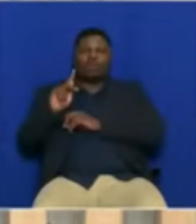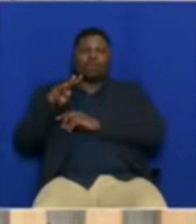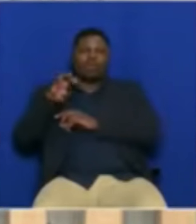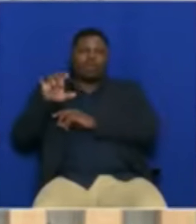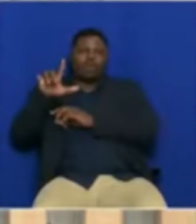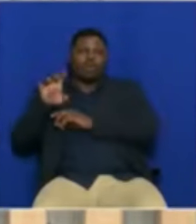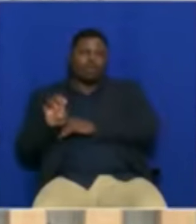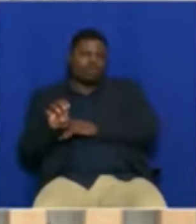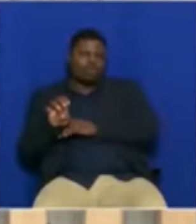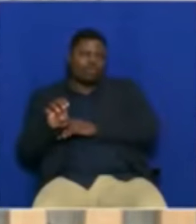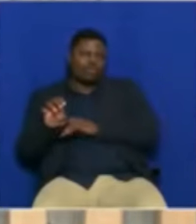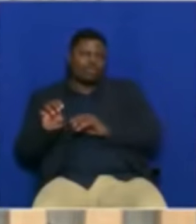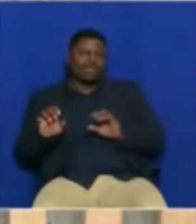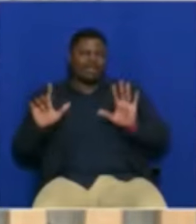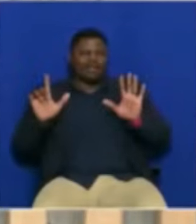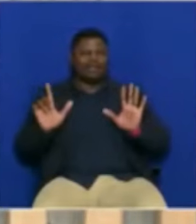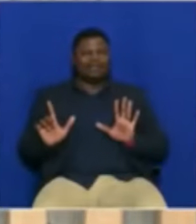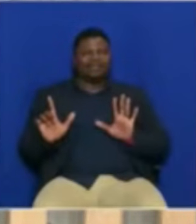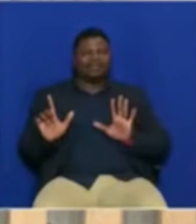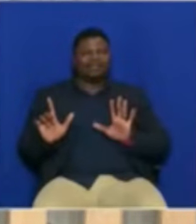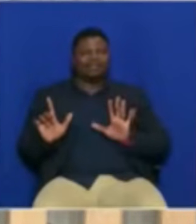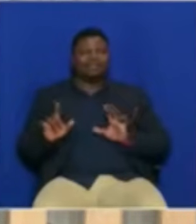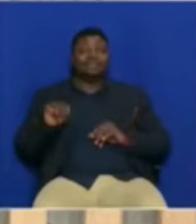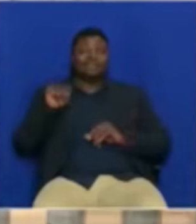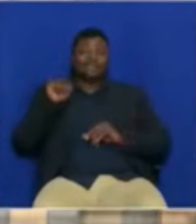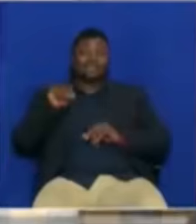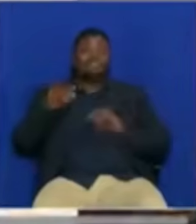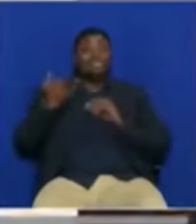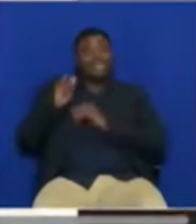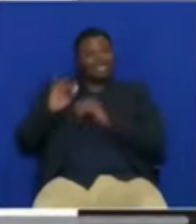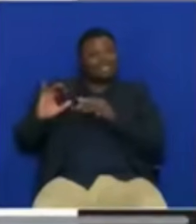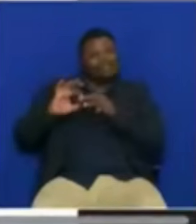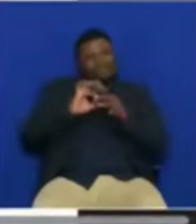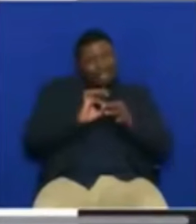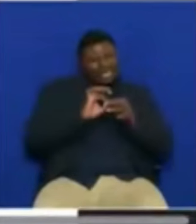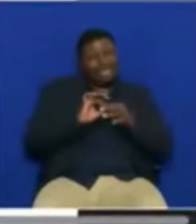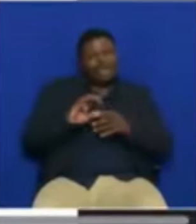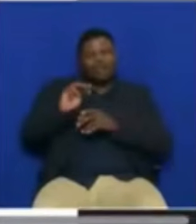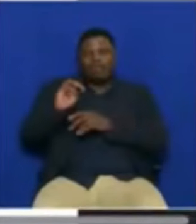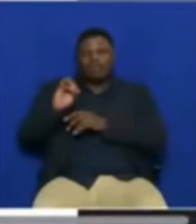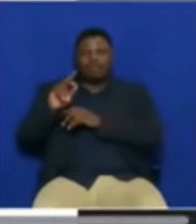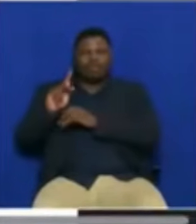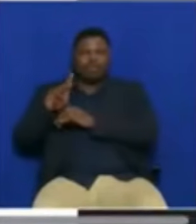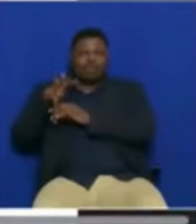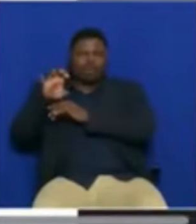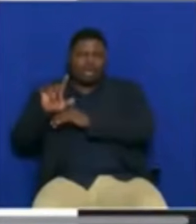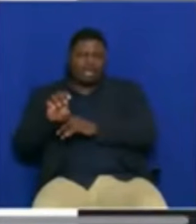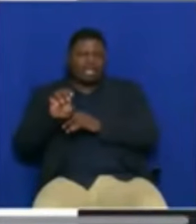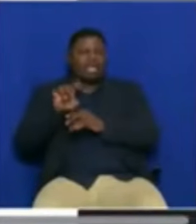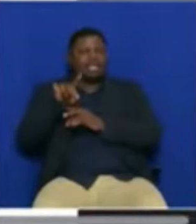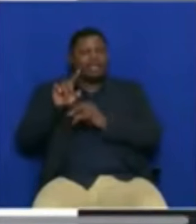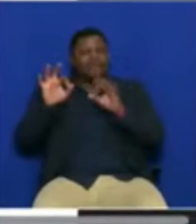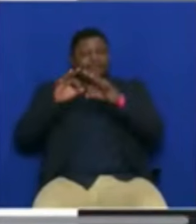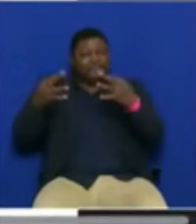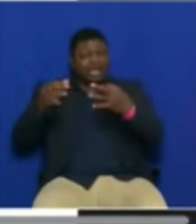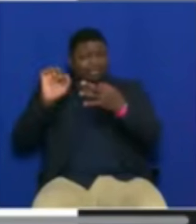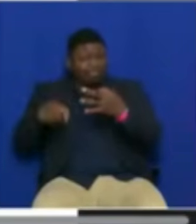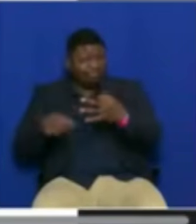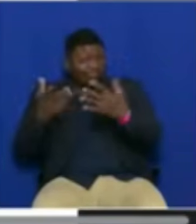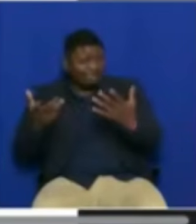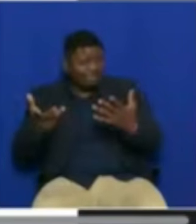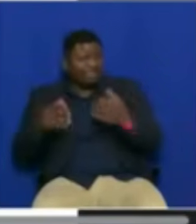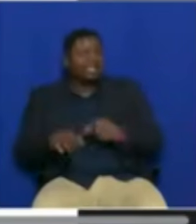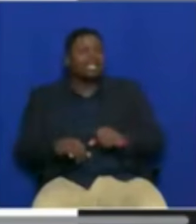the Mukwele file? Yes, but this particular subpoena, that's what I would like to explain. We do one subpoena for all the